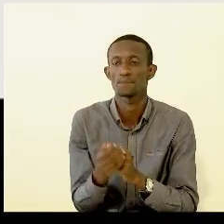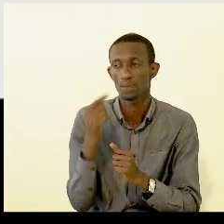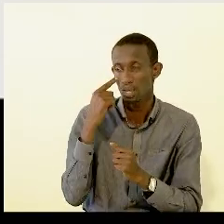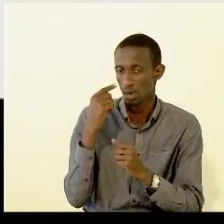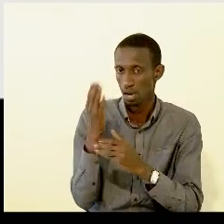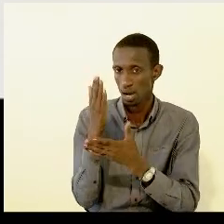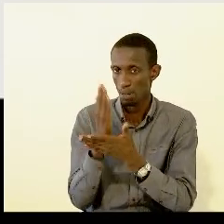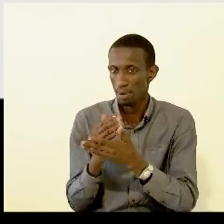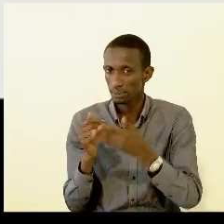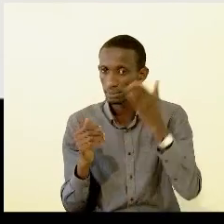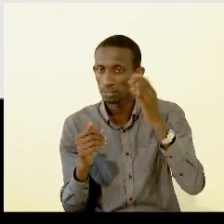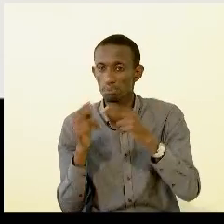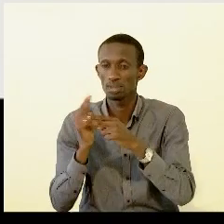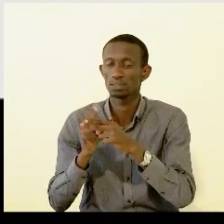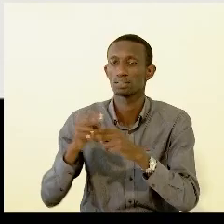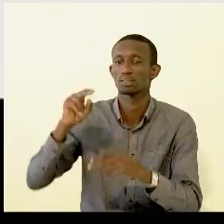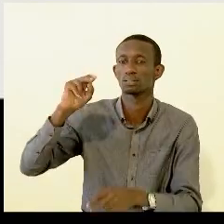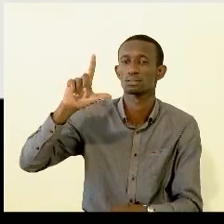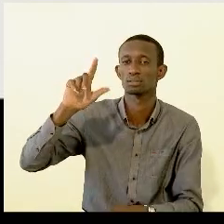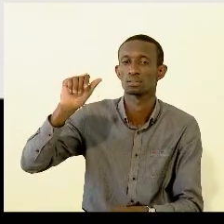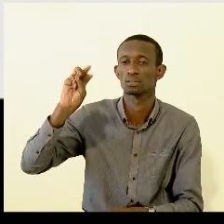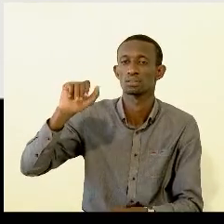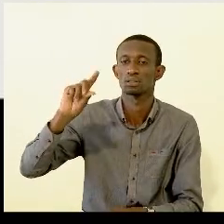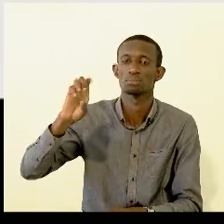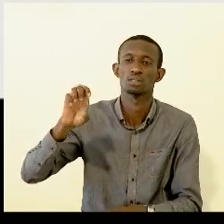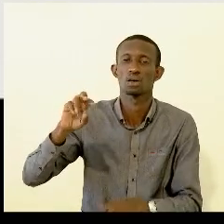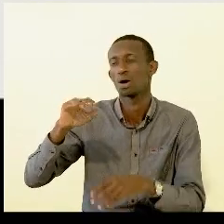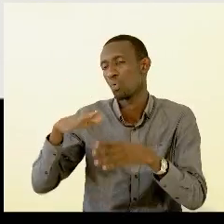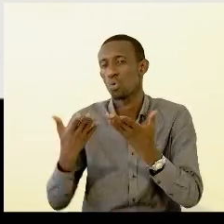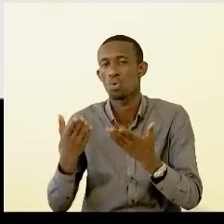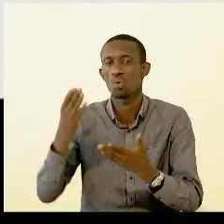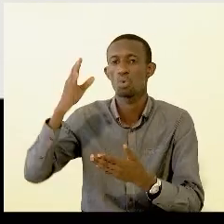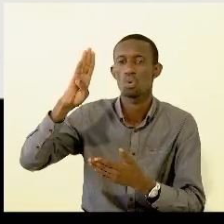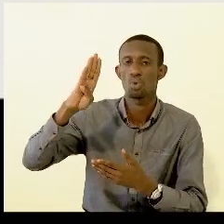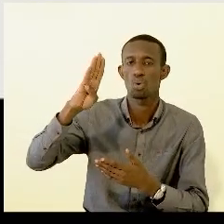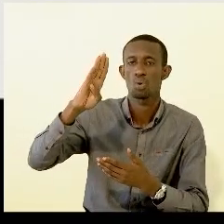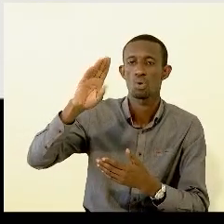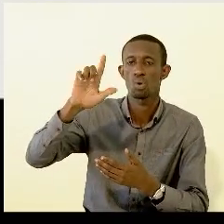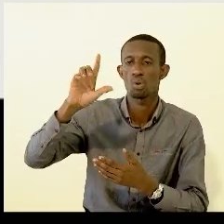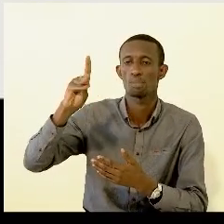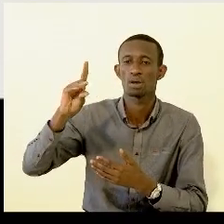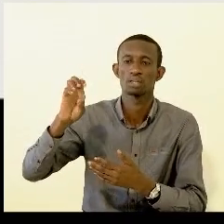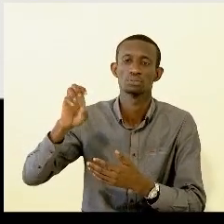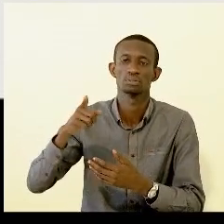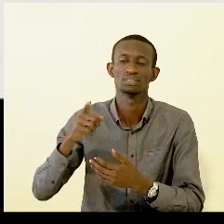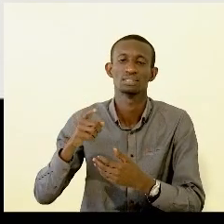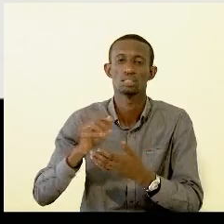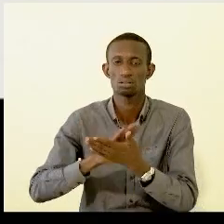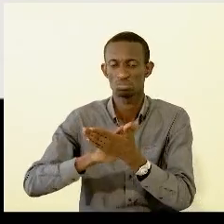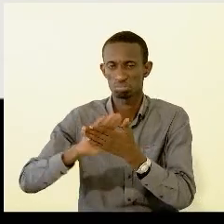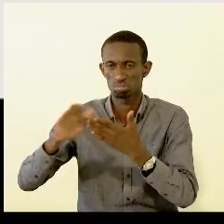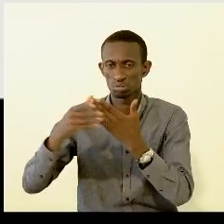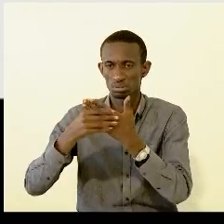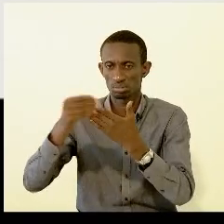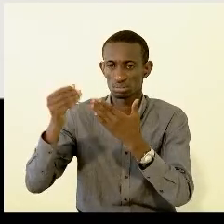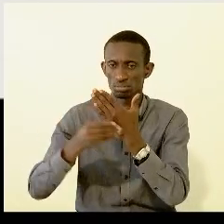call lamina or leaf blade. This leaf blade is flat, broad, and